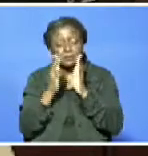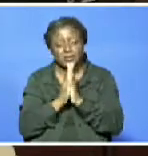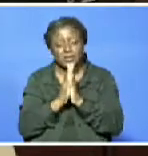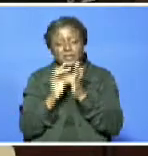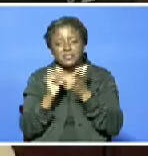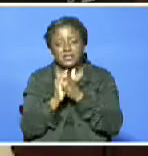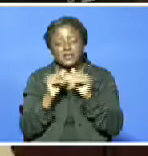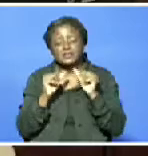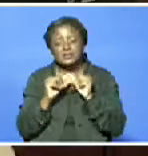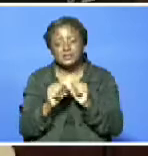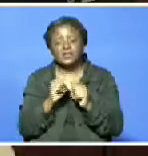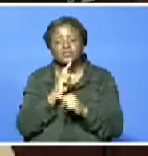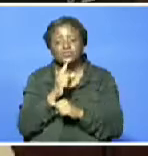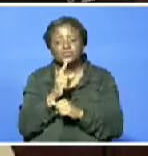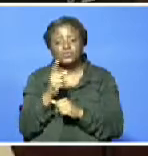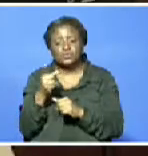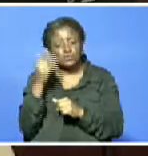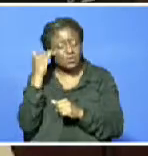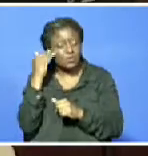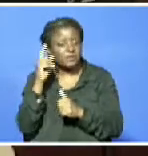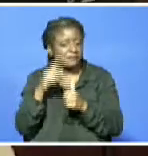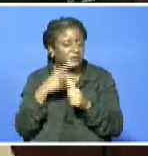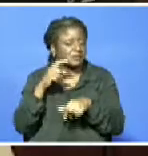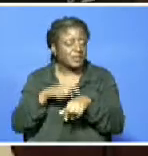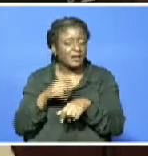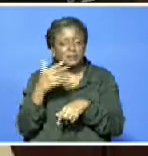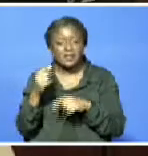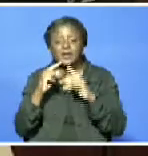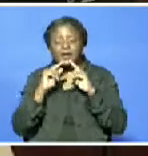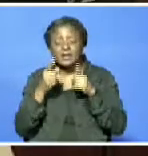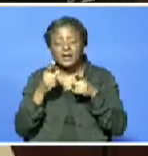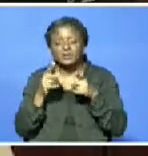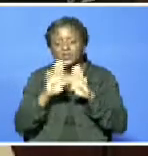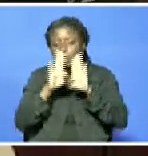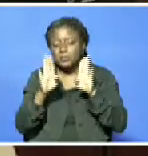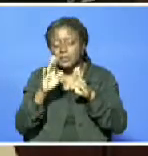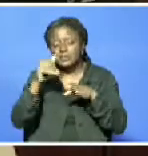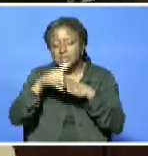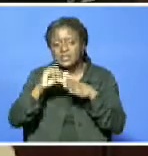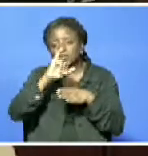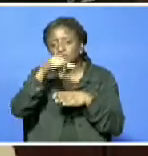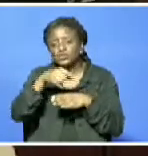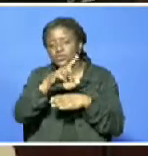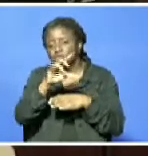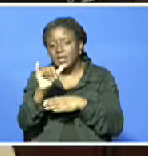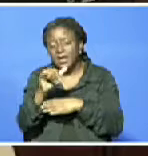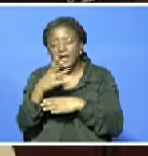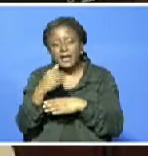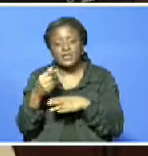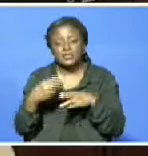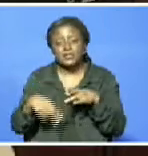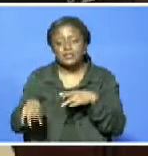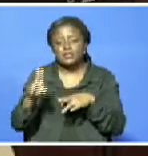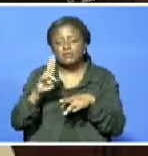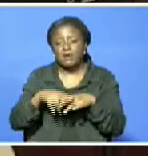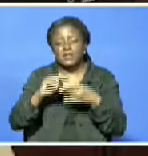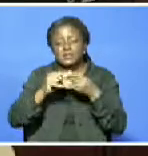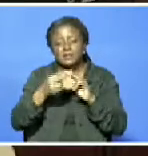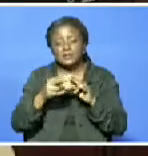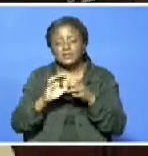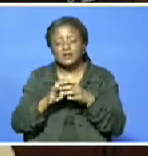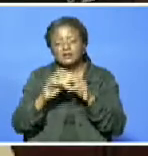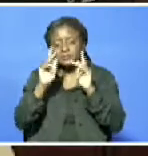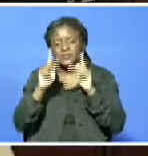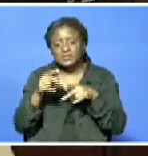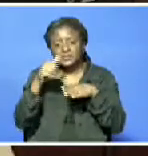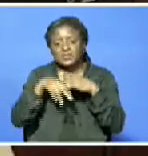true because, the first time they announced their opening would have been back in July. And the rising numbers of cases in